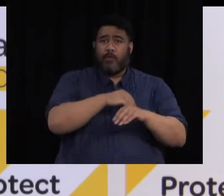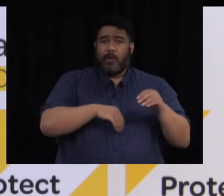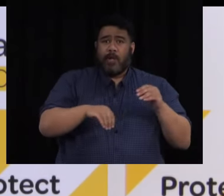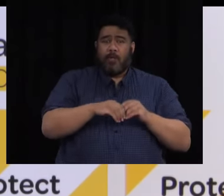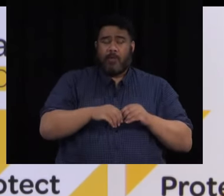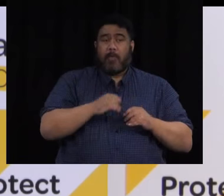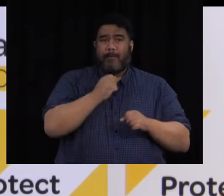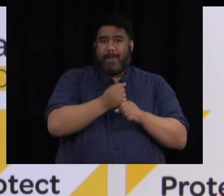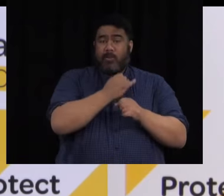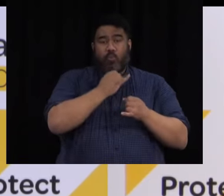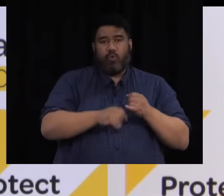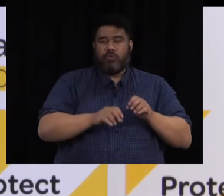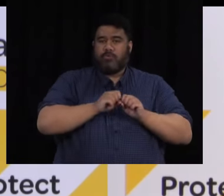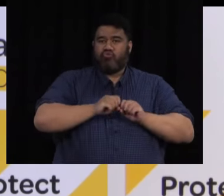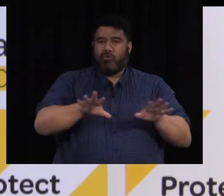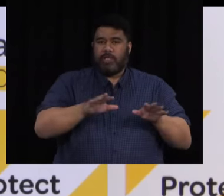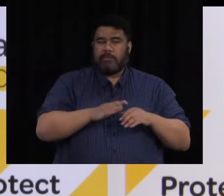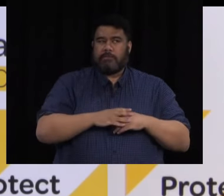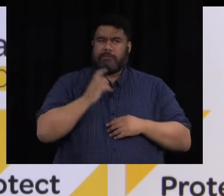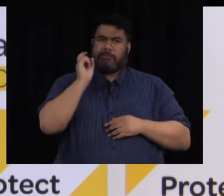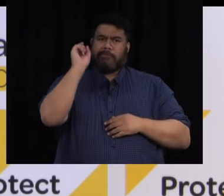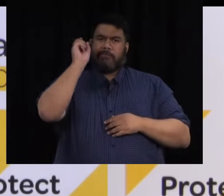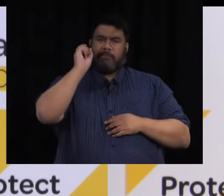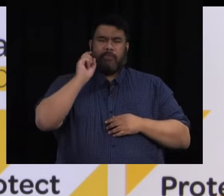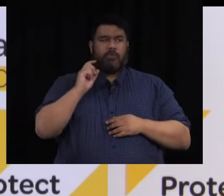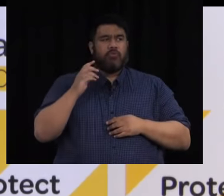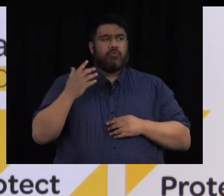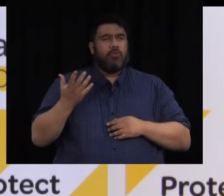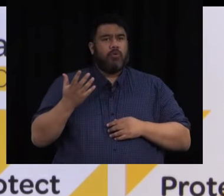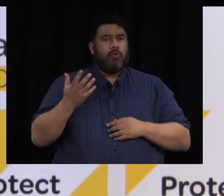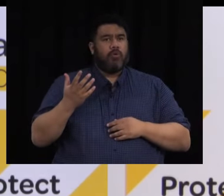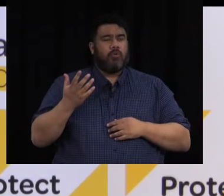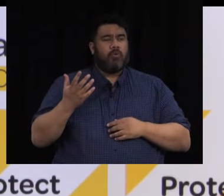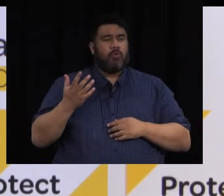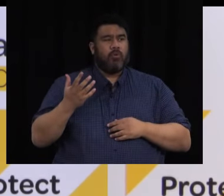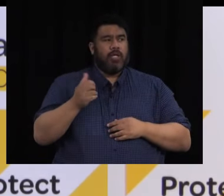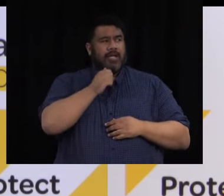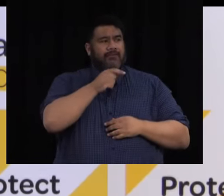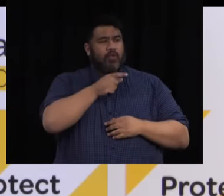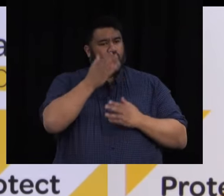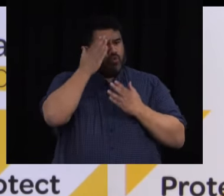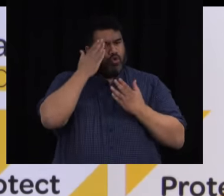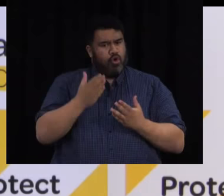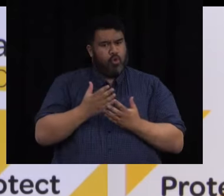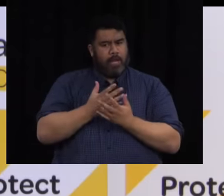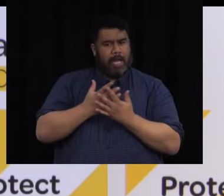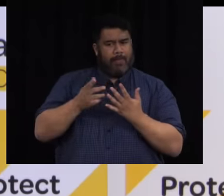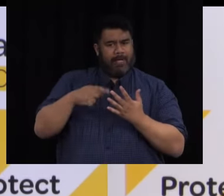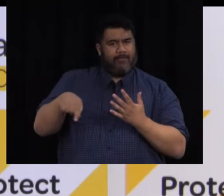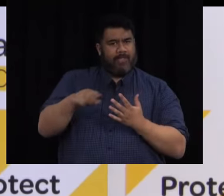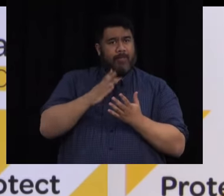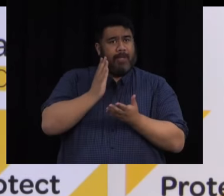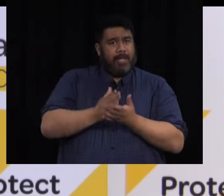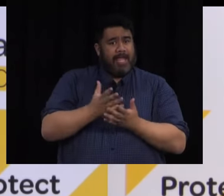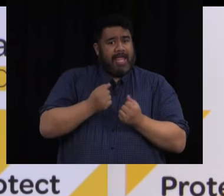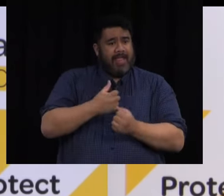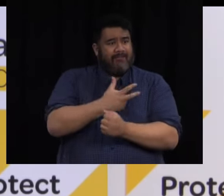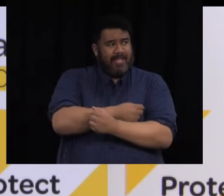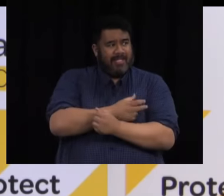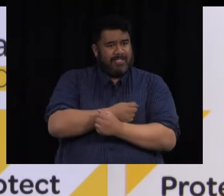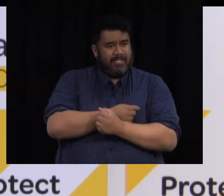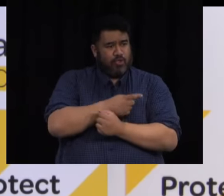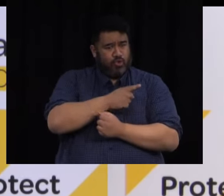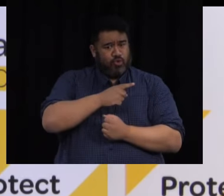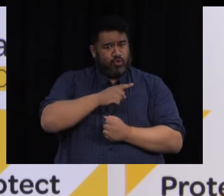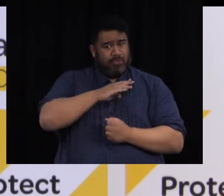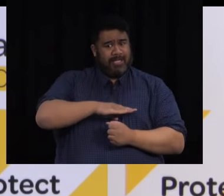I'm just asking you didn't know before how vaccinated the spread of people are. Are you confident that the vaccination rates are higher and has a lot of work